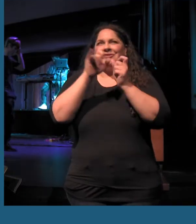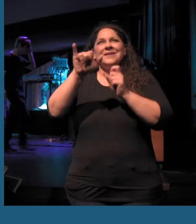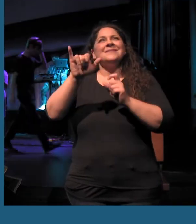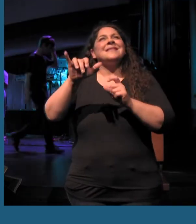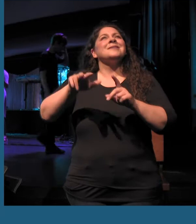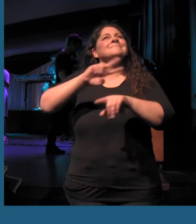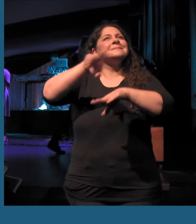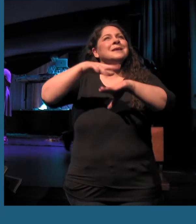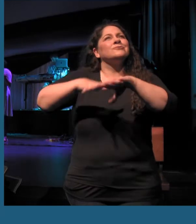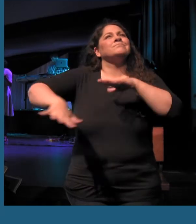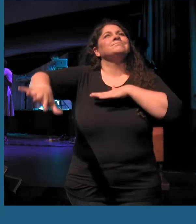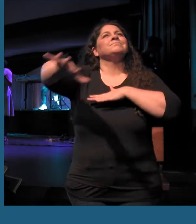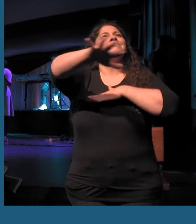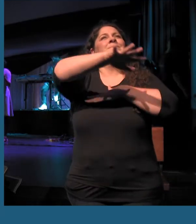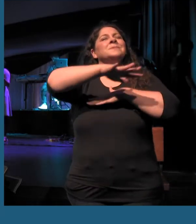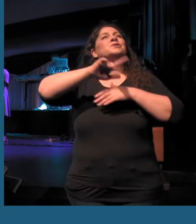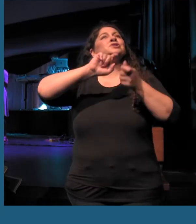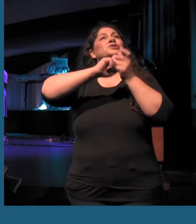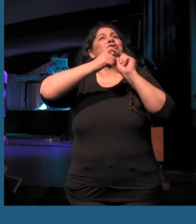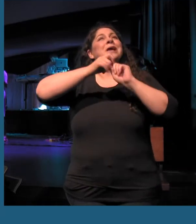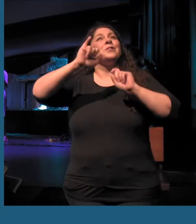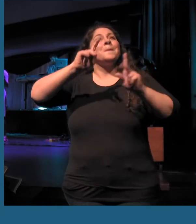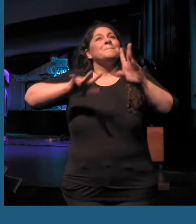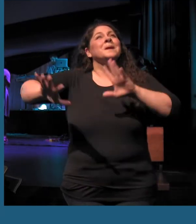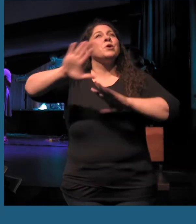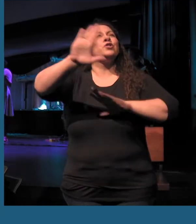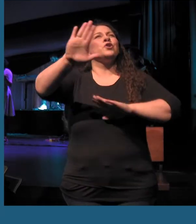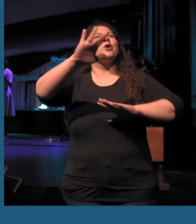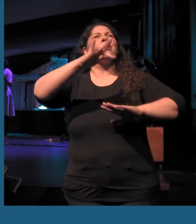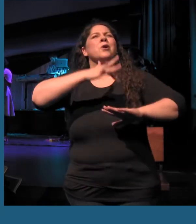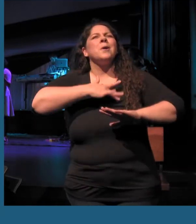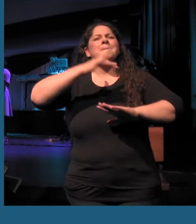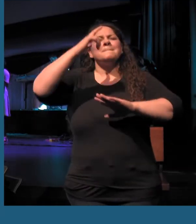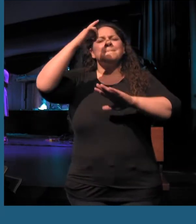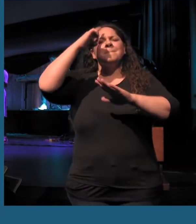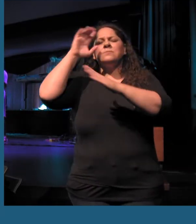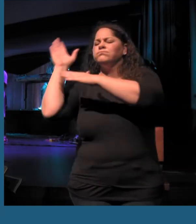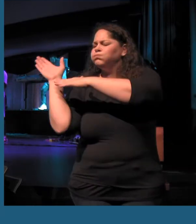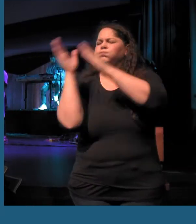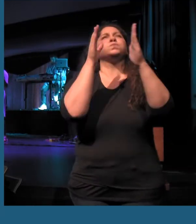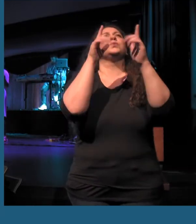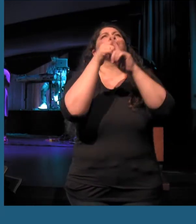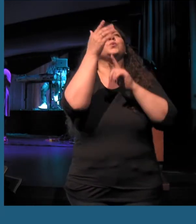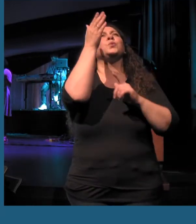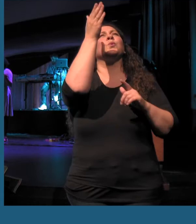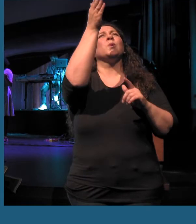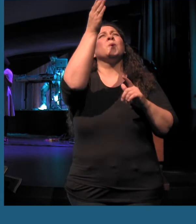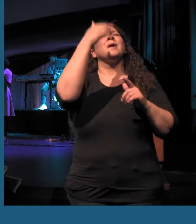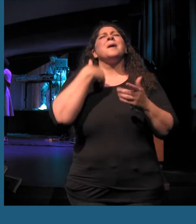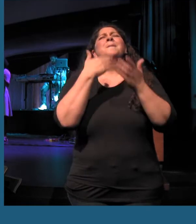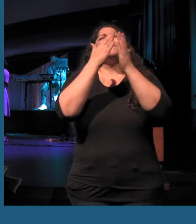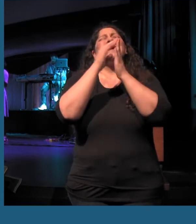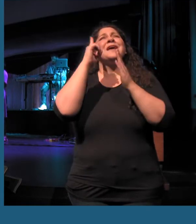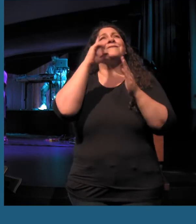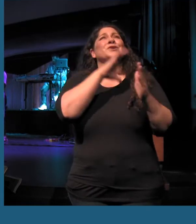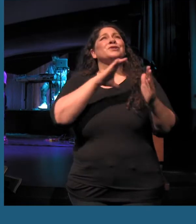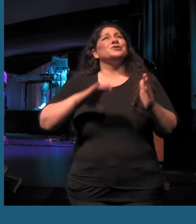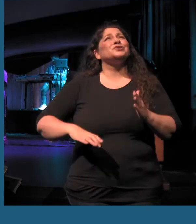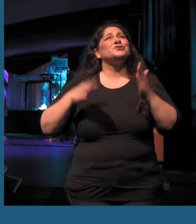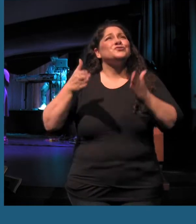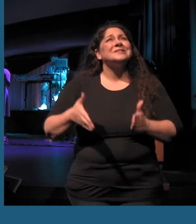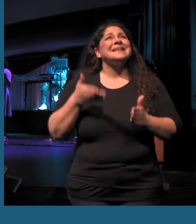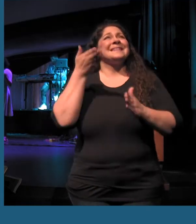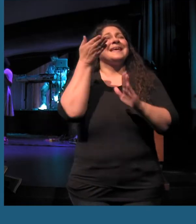nation by changing people's hearts and minds and turning them towards you. So God, I pray for the Christians who are there and the